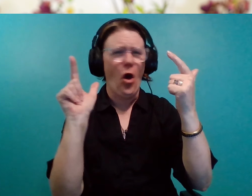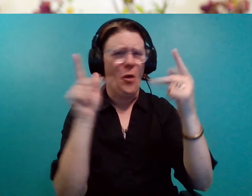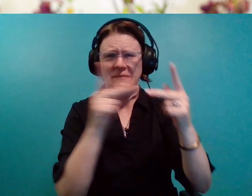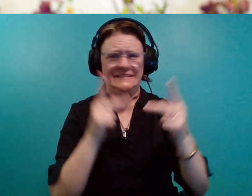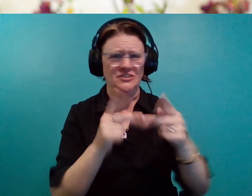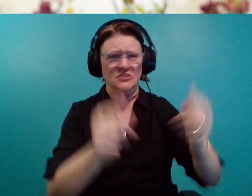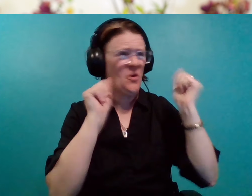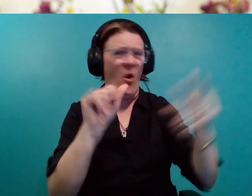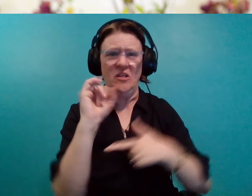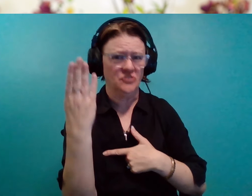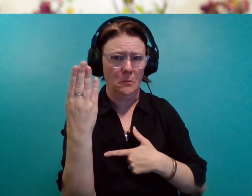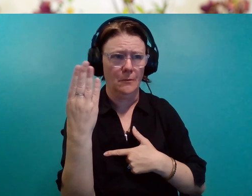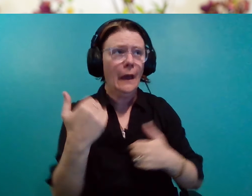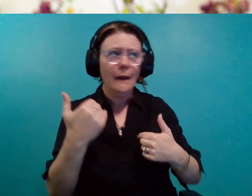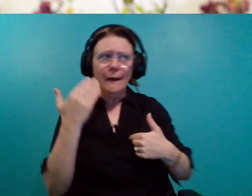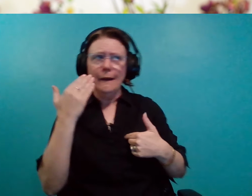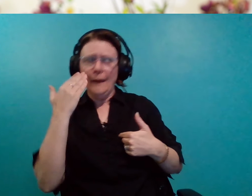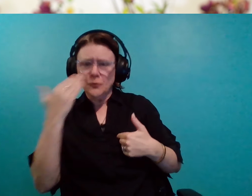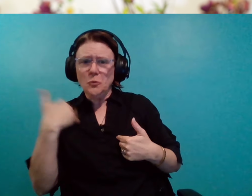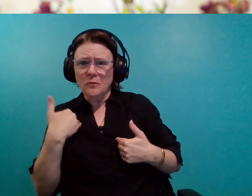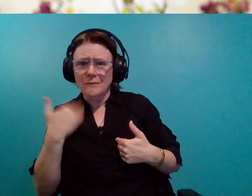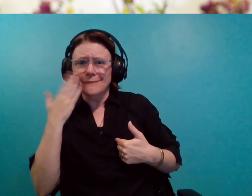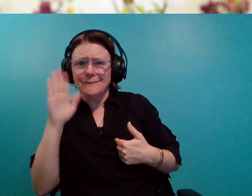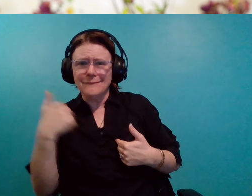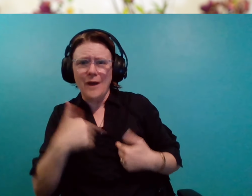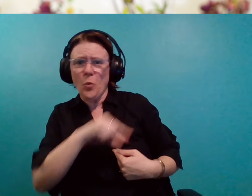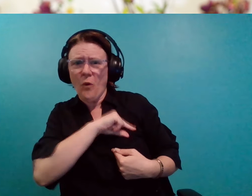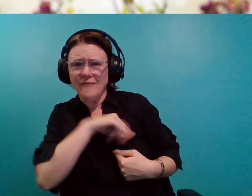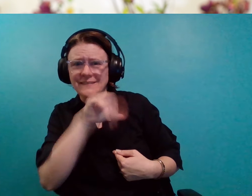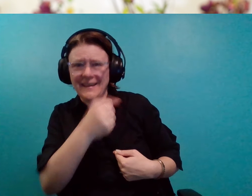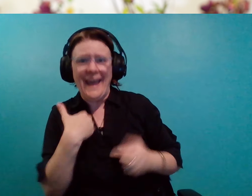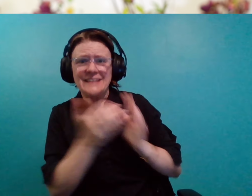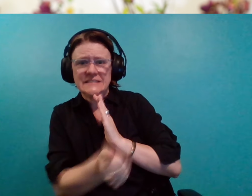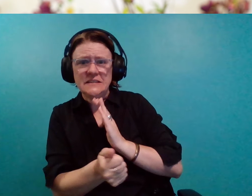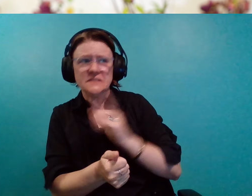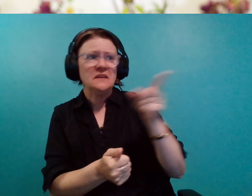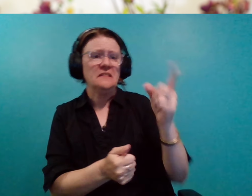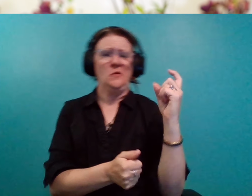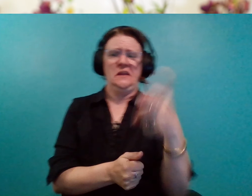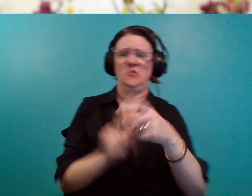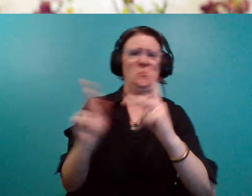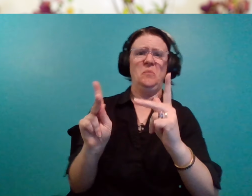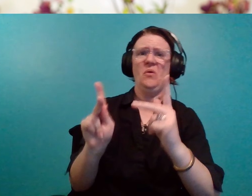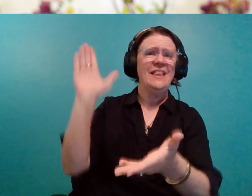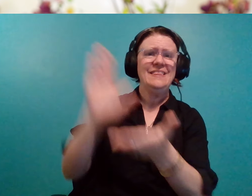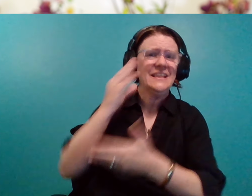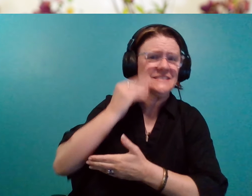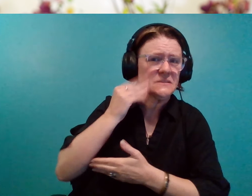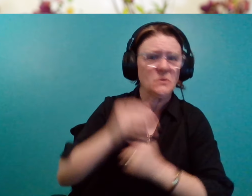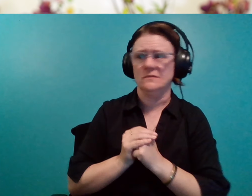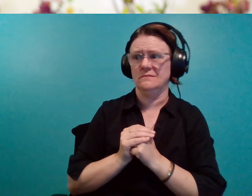every position that I applied for, and I knew I was qualified for those positions, and they were giving them to